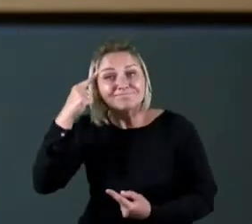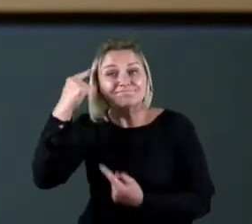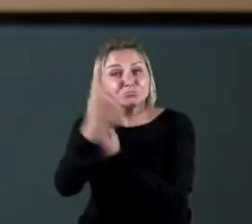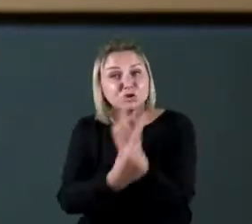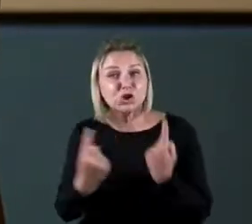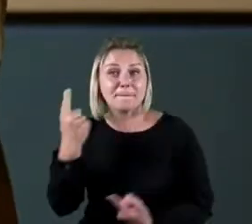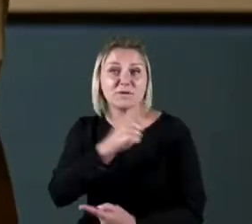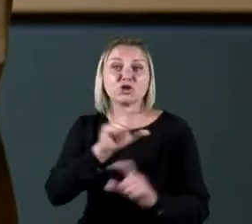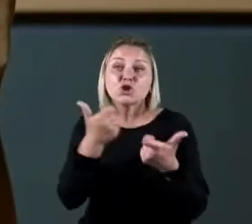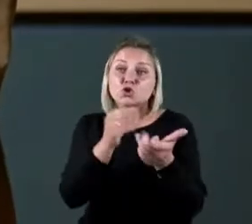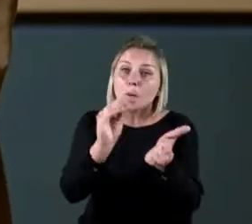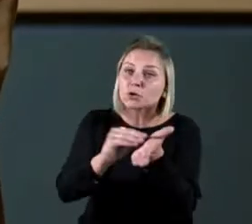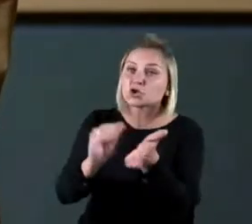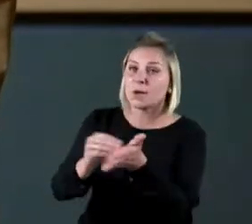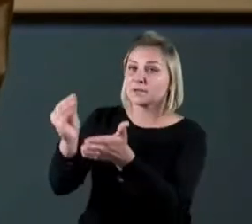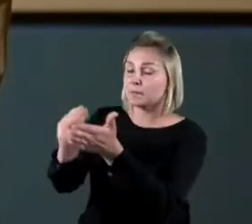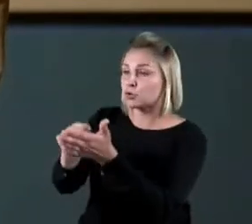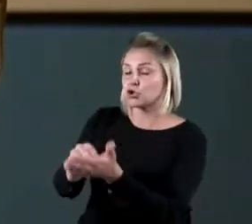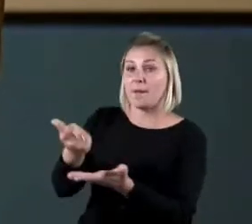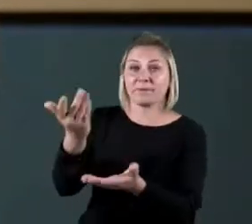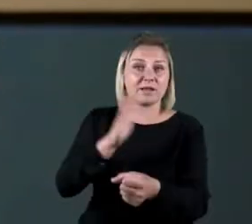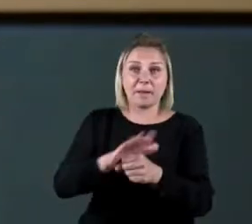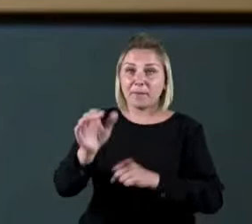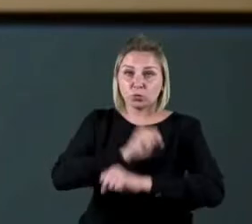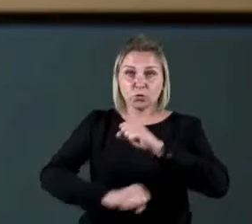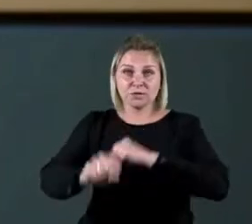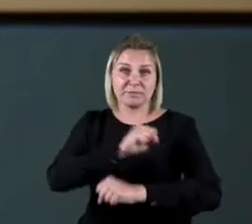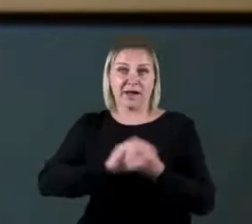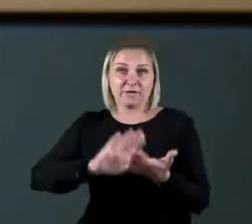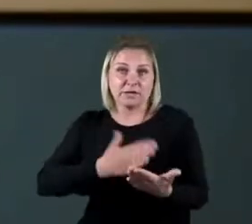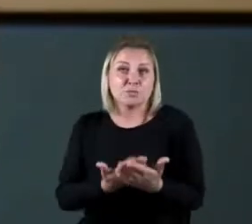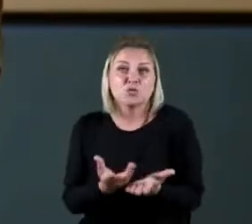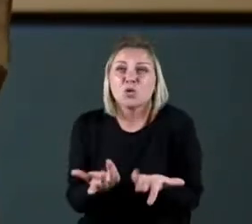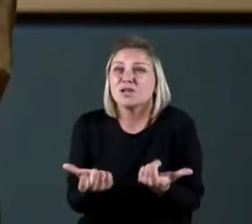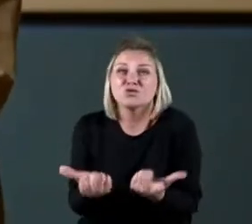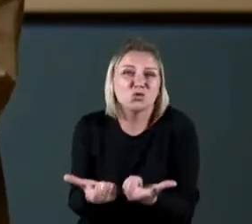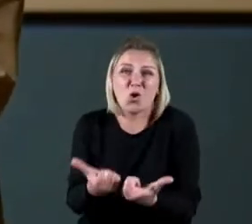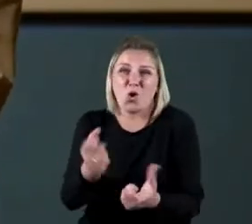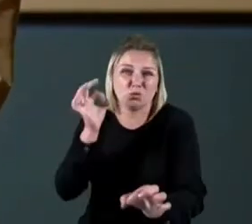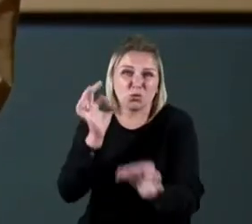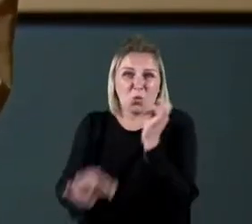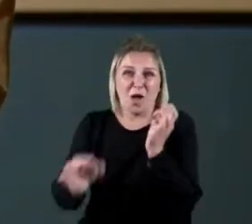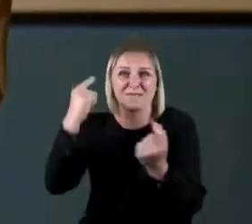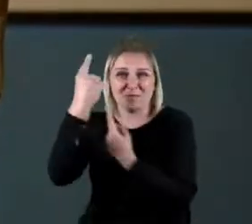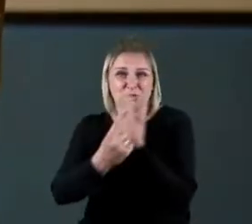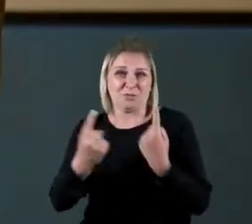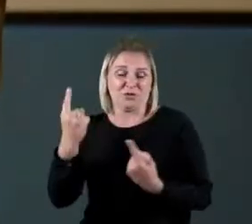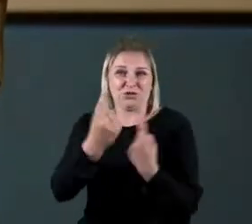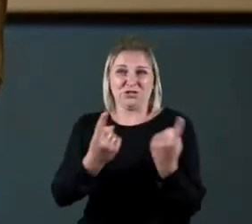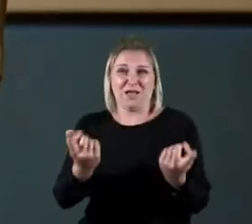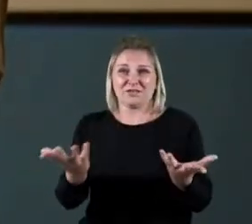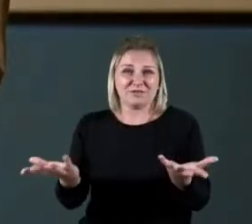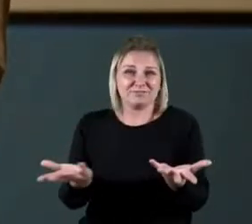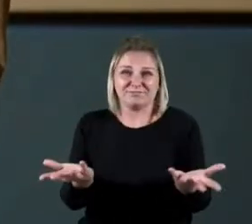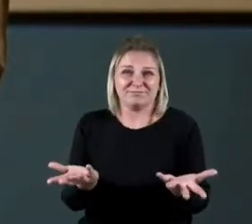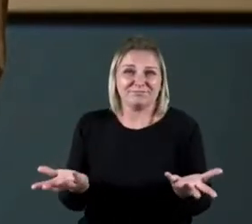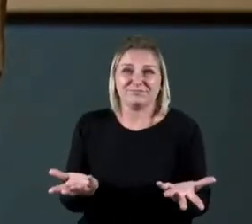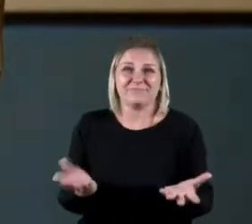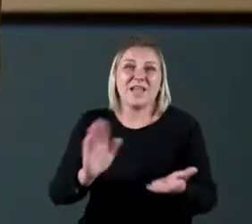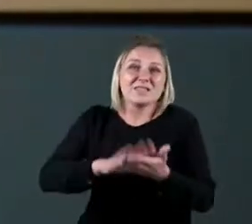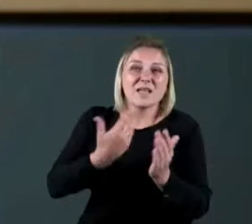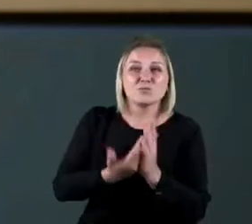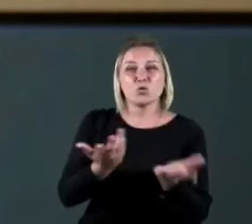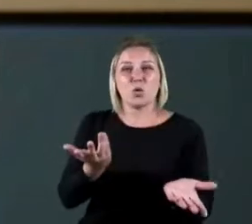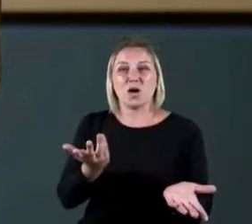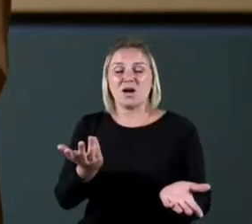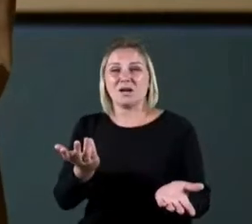disabilities, to think about the solutions that we're proposing now. Thinking about increasing cycling, that's good for the environment, clearly, but thinking